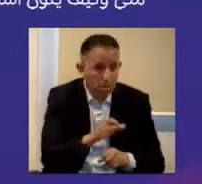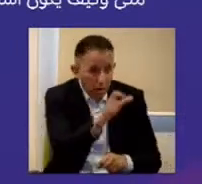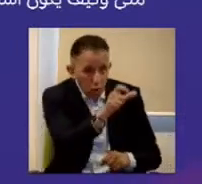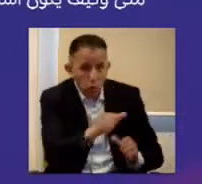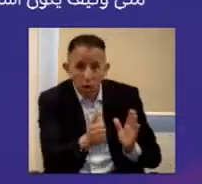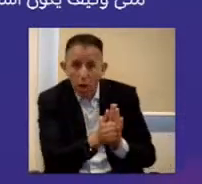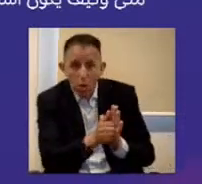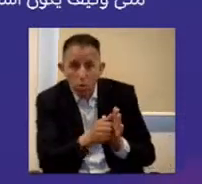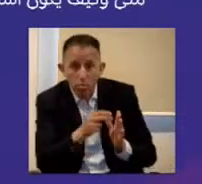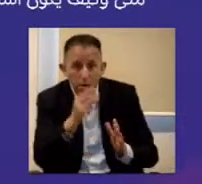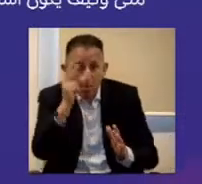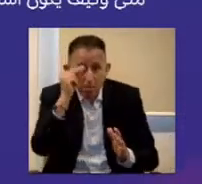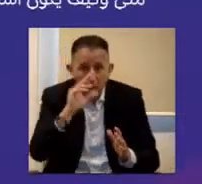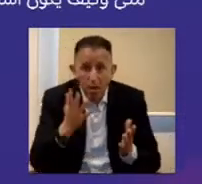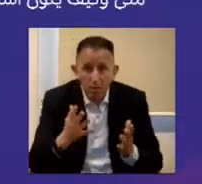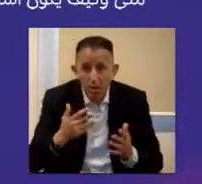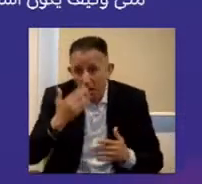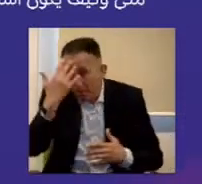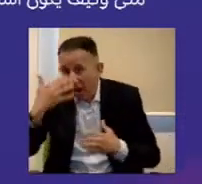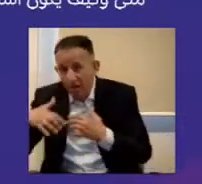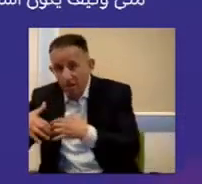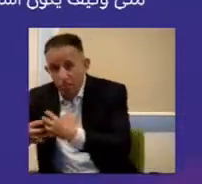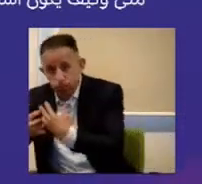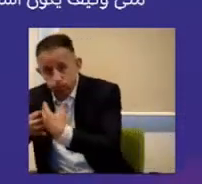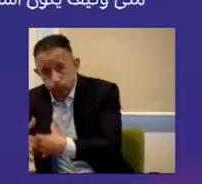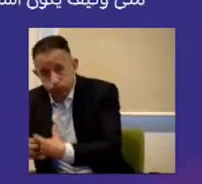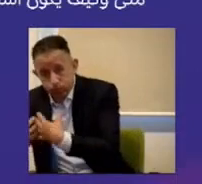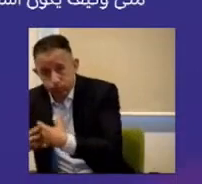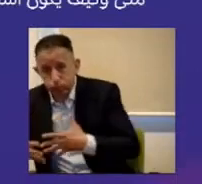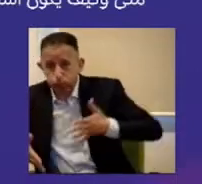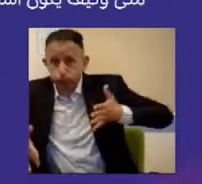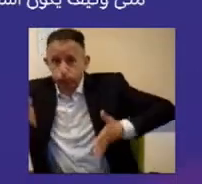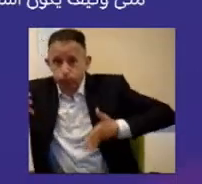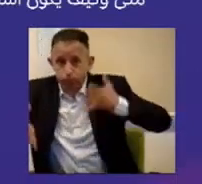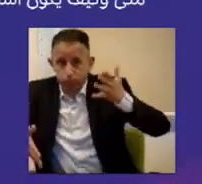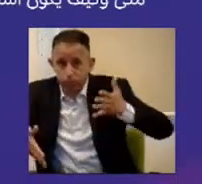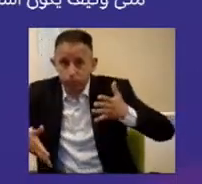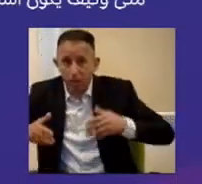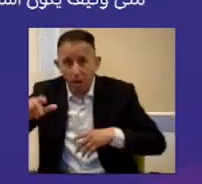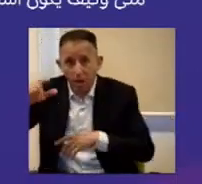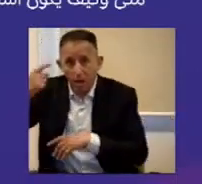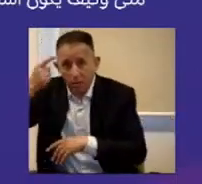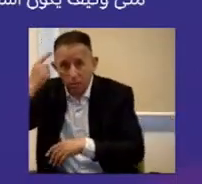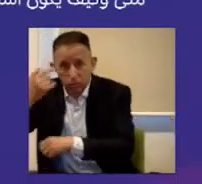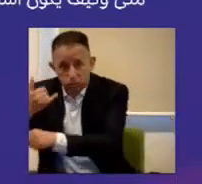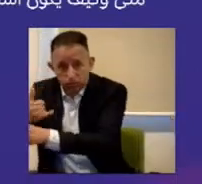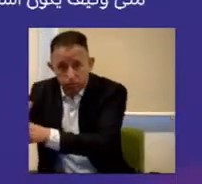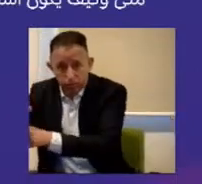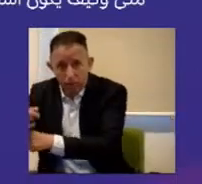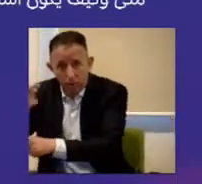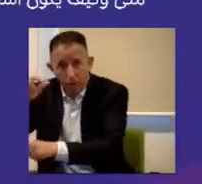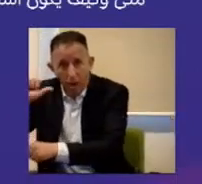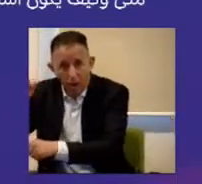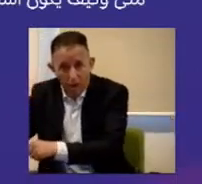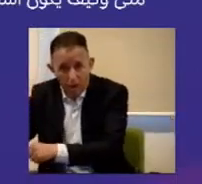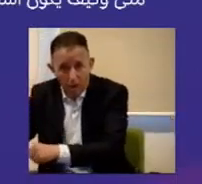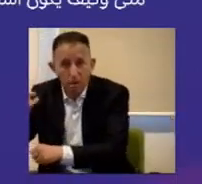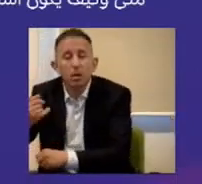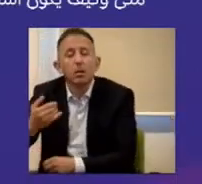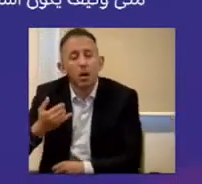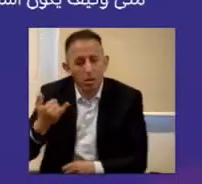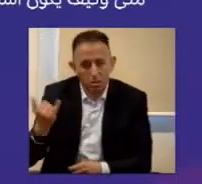Because AI as a tool requires a lot of investment, it tends to amplify education as a business, driven by market